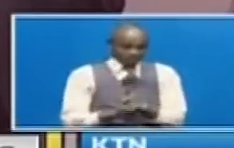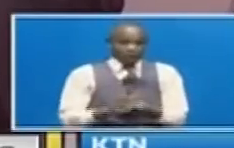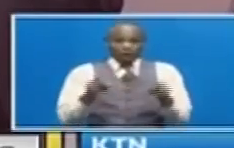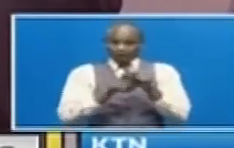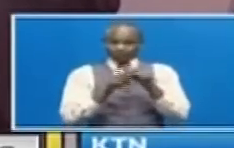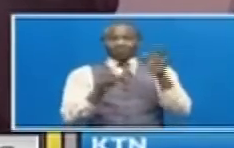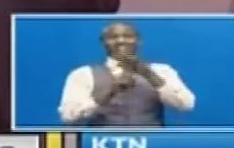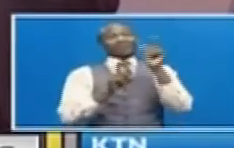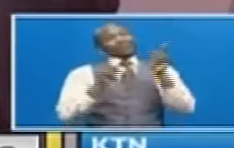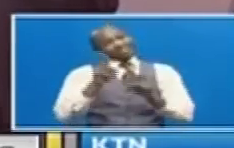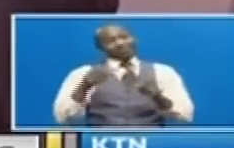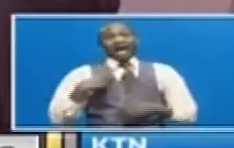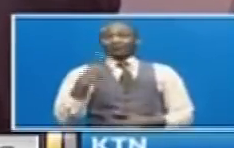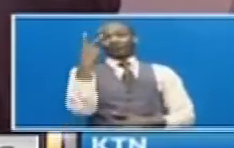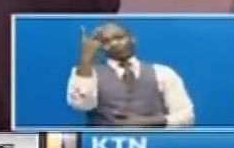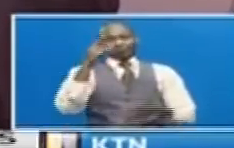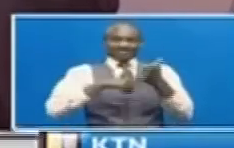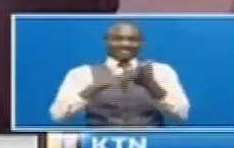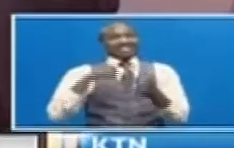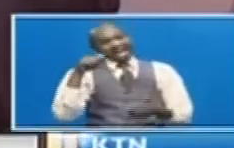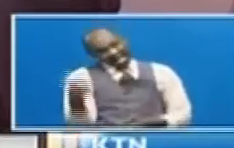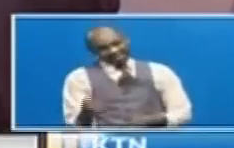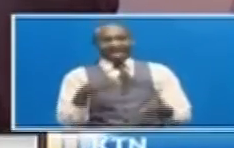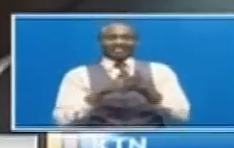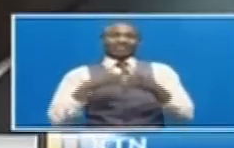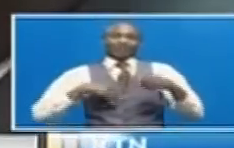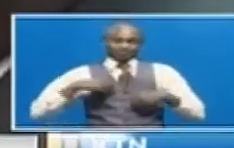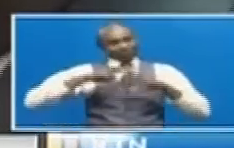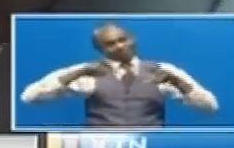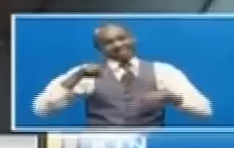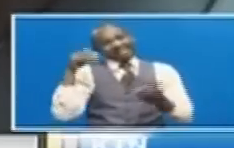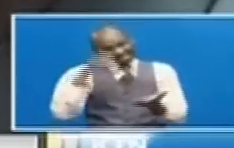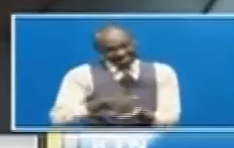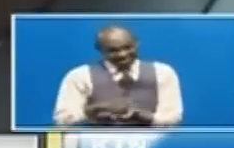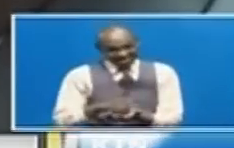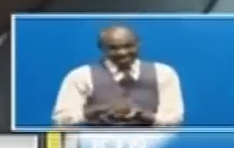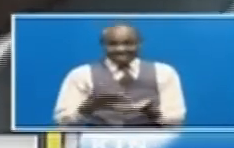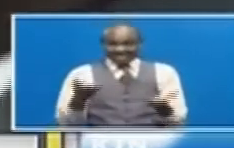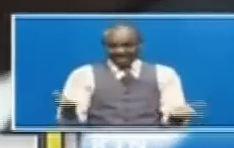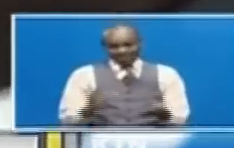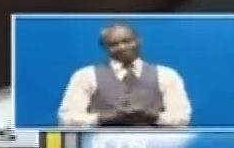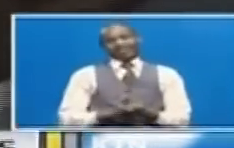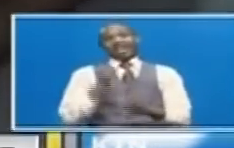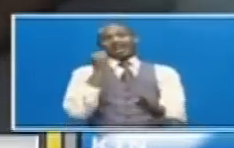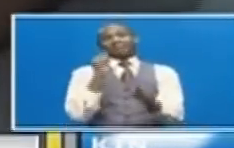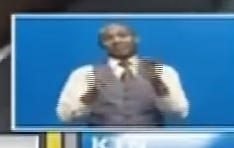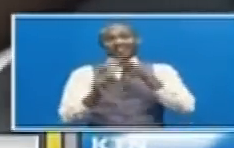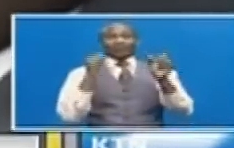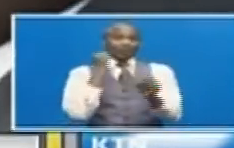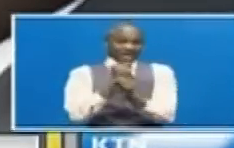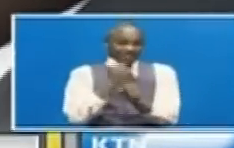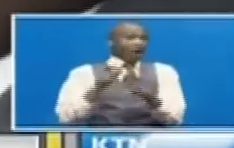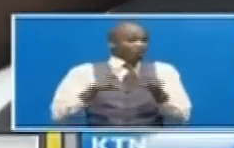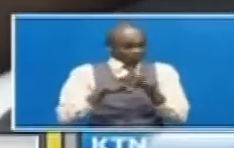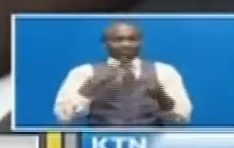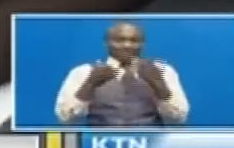cases which are still under investigation by the EACC. Suspended Labour Cabinet Secretary Kazungu Kambi may also end